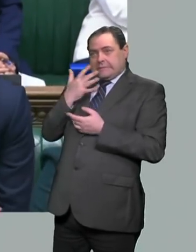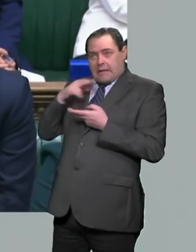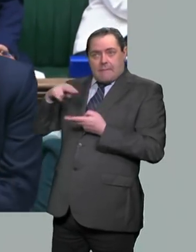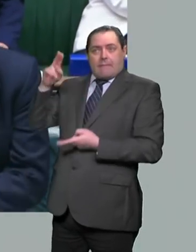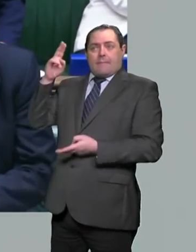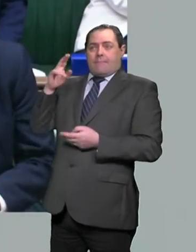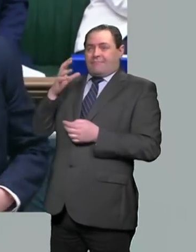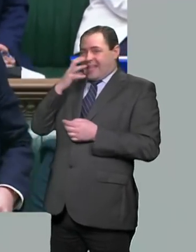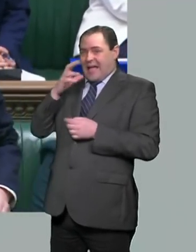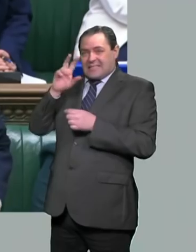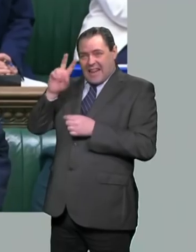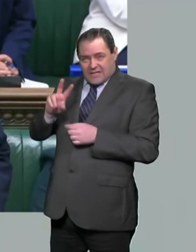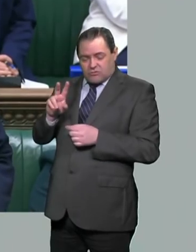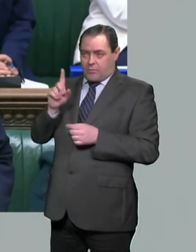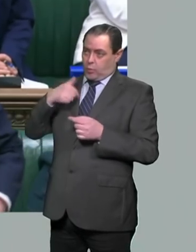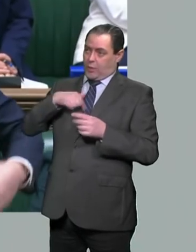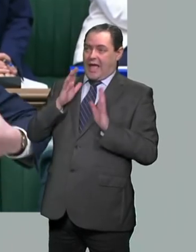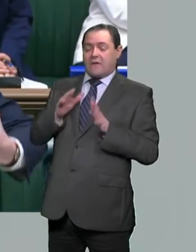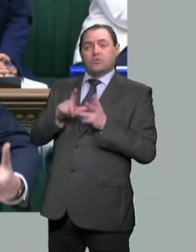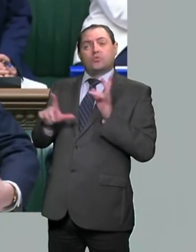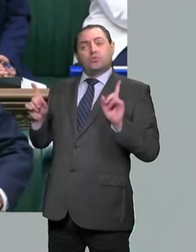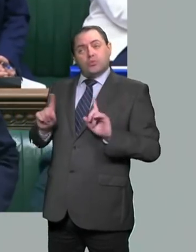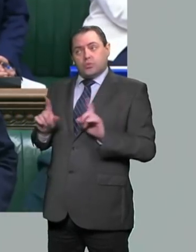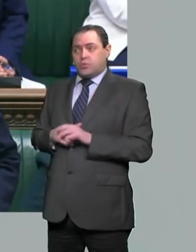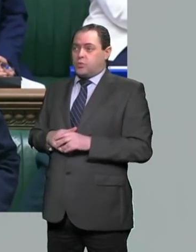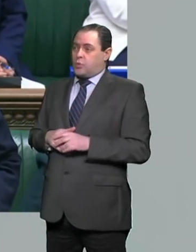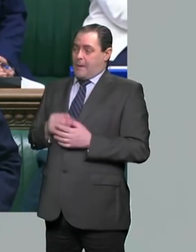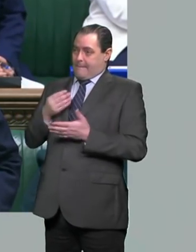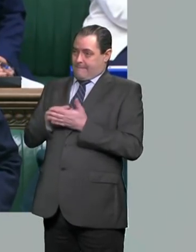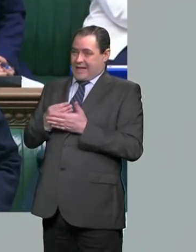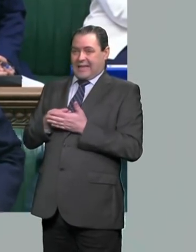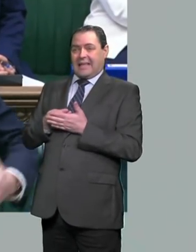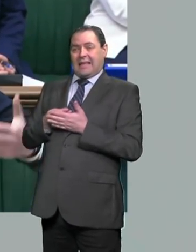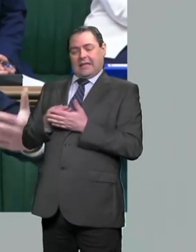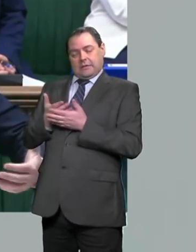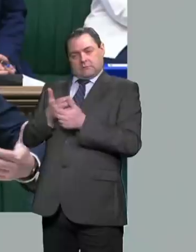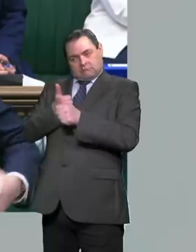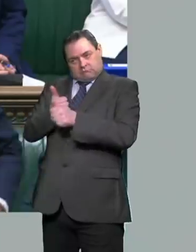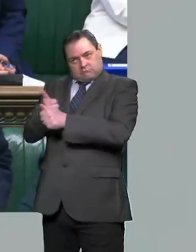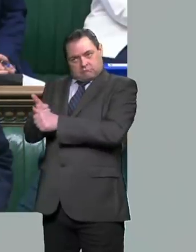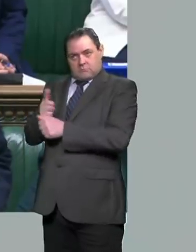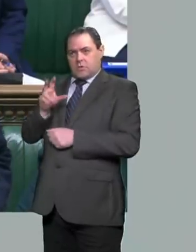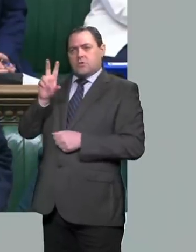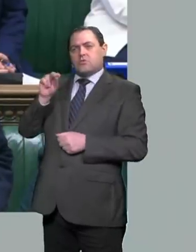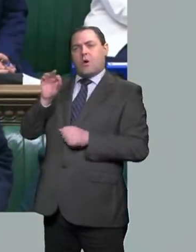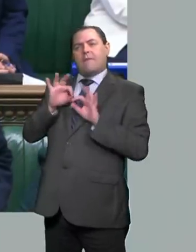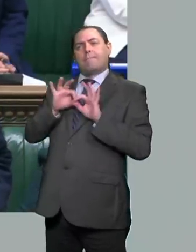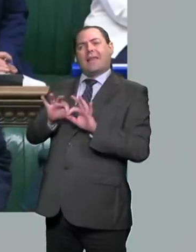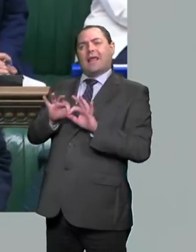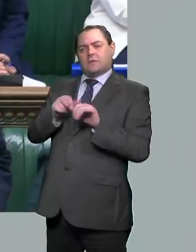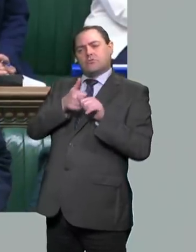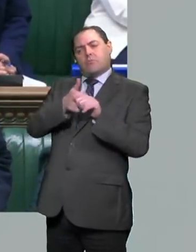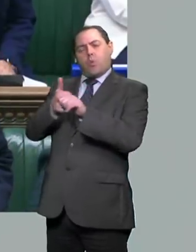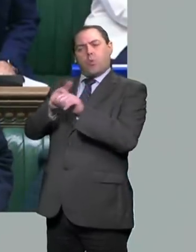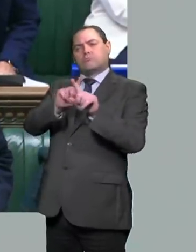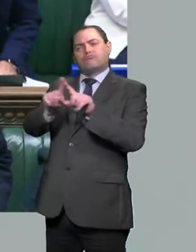living. But what we've got to do is invest in and then protect them, and we're putting £12 billion worth of support and